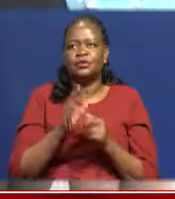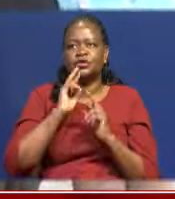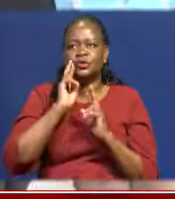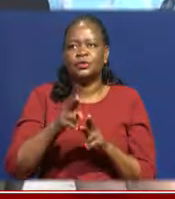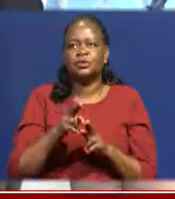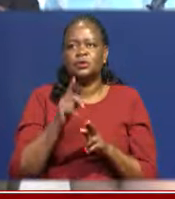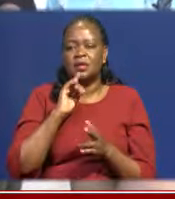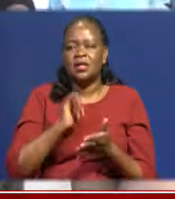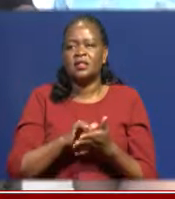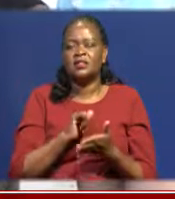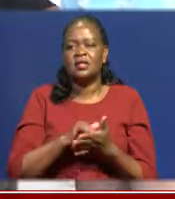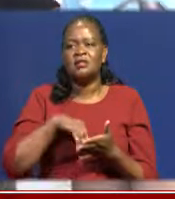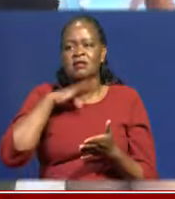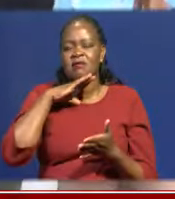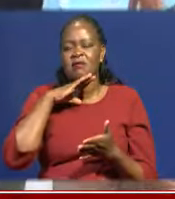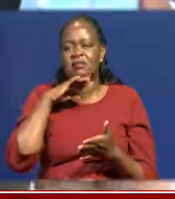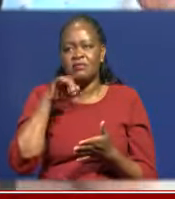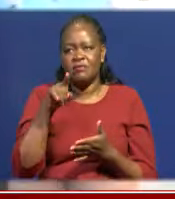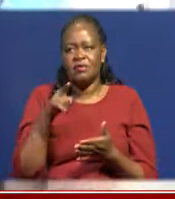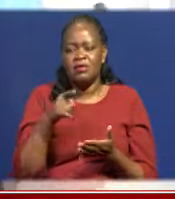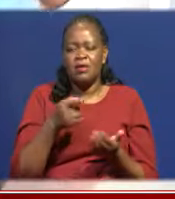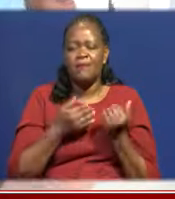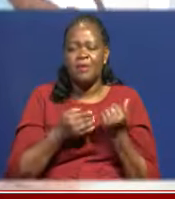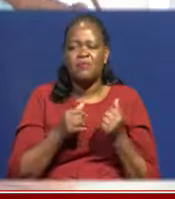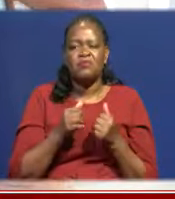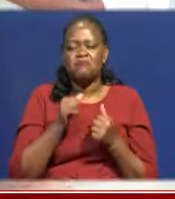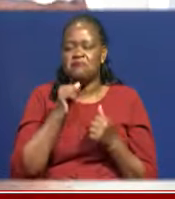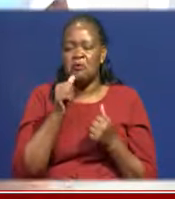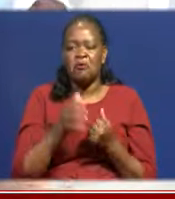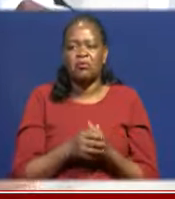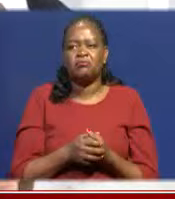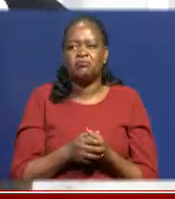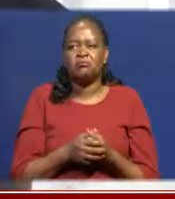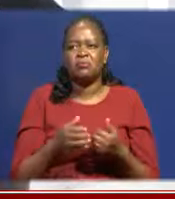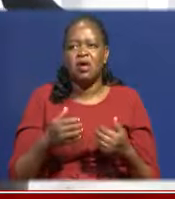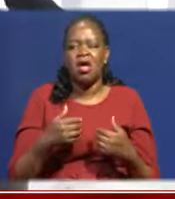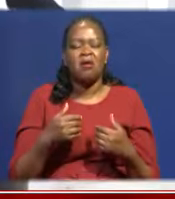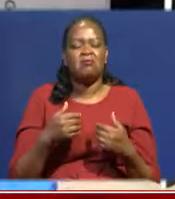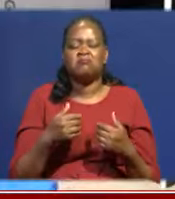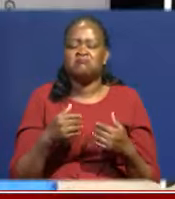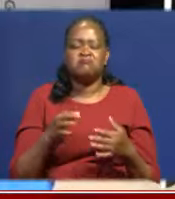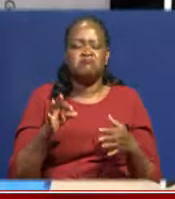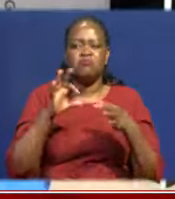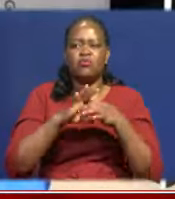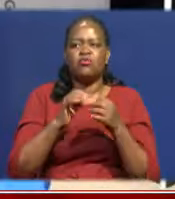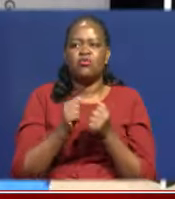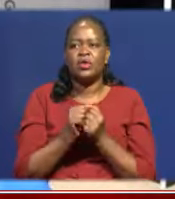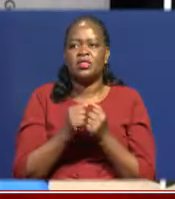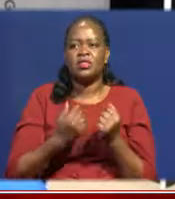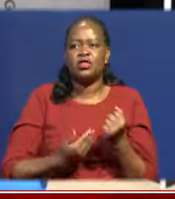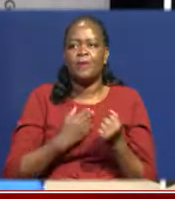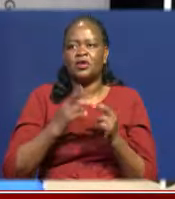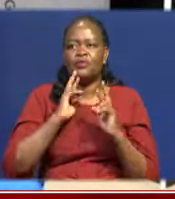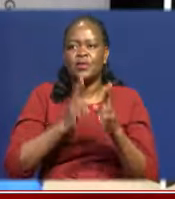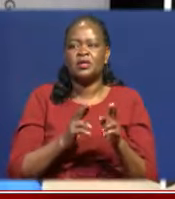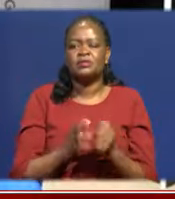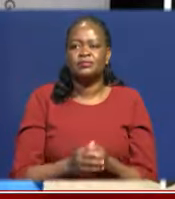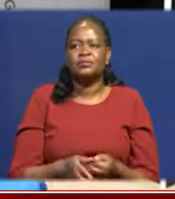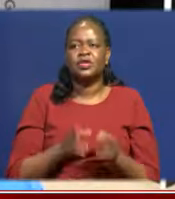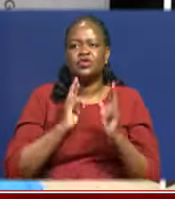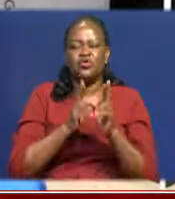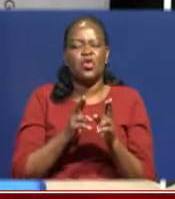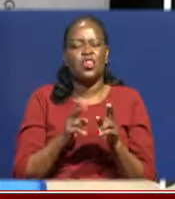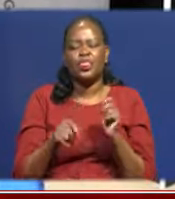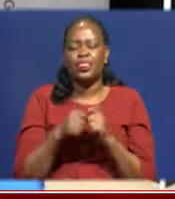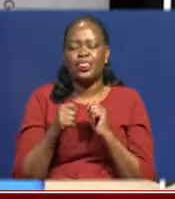results, claiming the death of the minor did not coincide with the autopsy report. That's one thing. The results were compromised